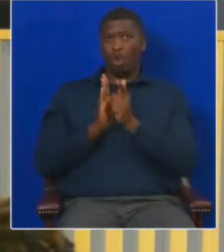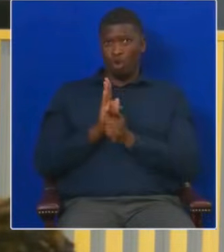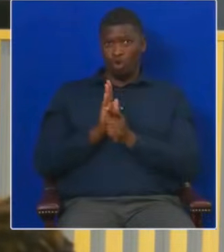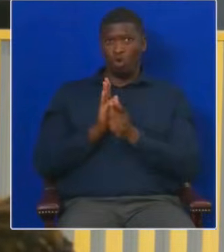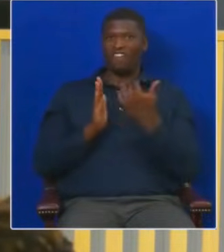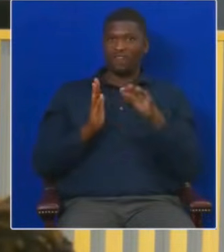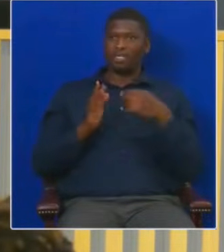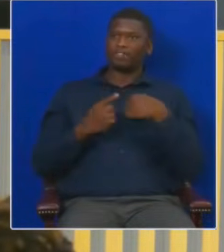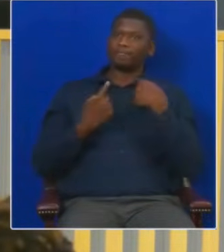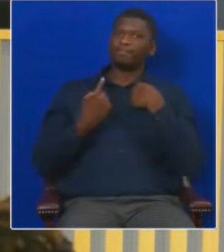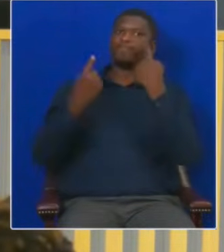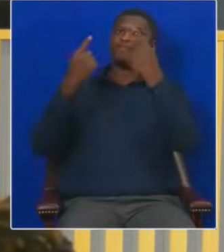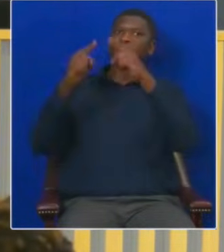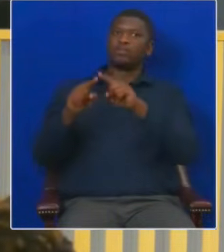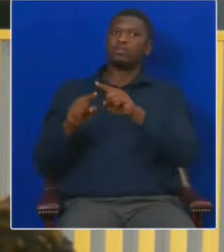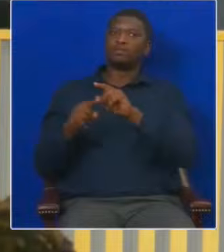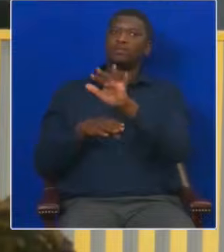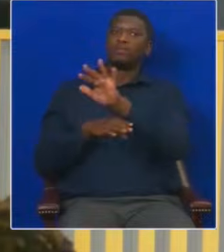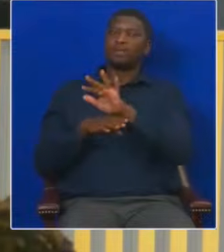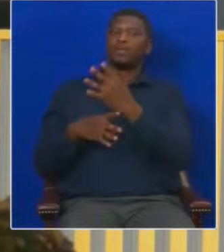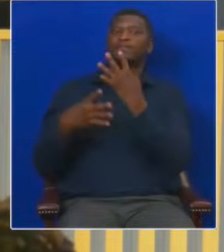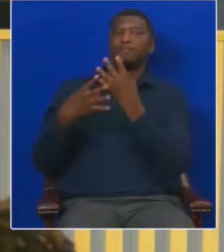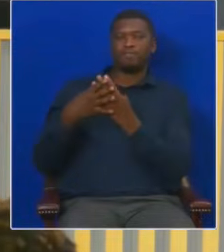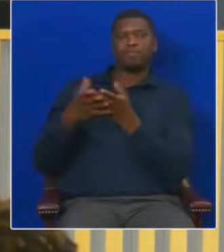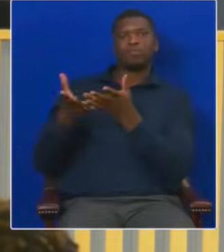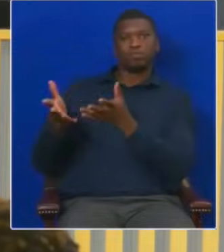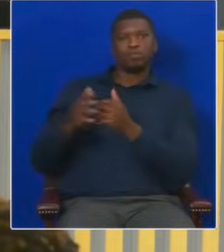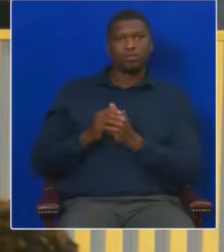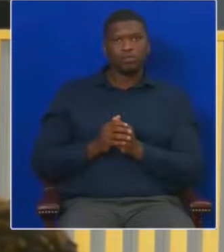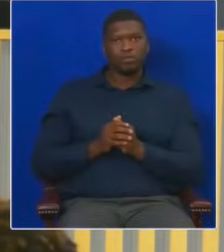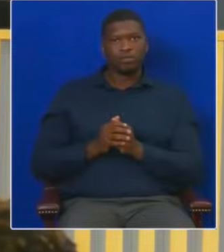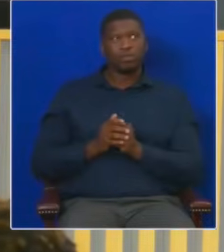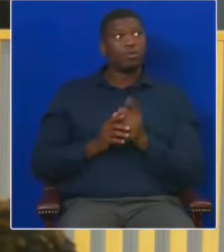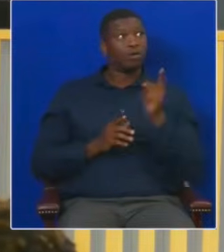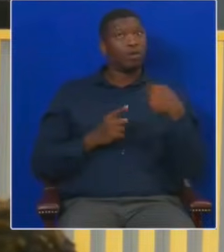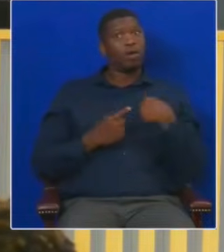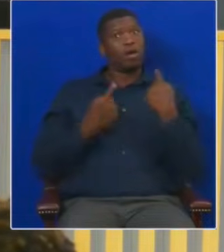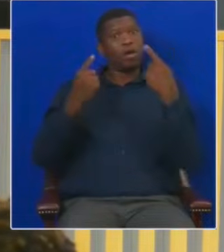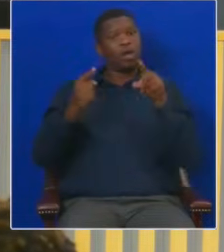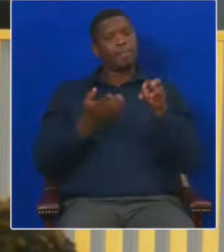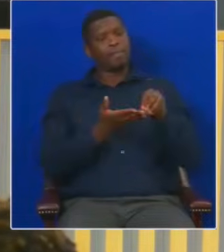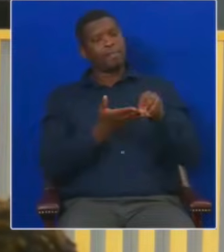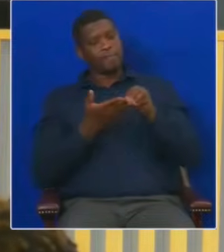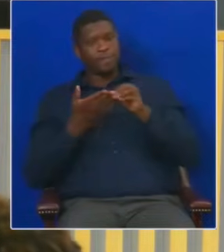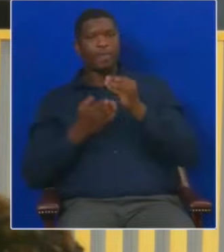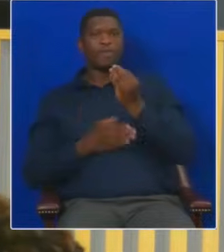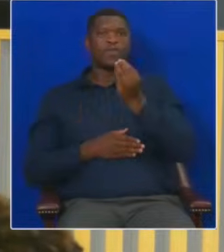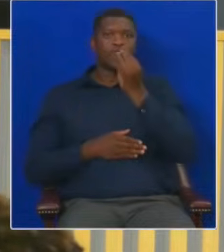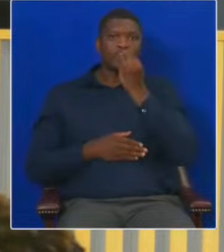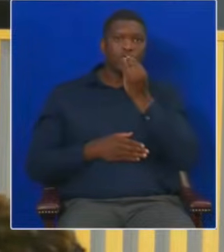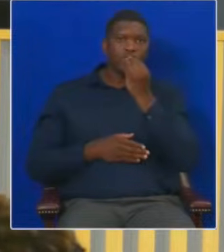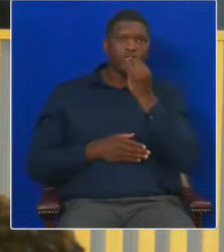and he was in possession of food and clothing.